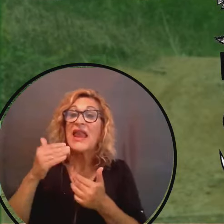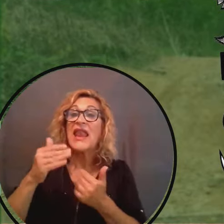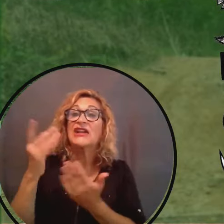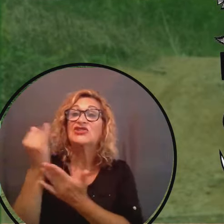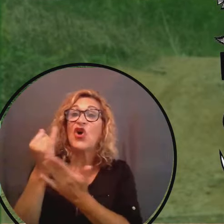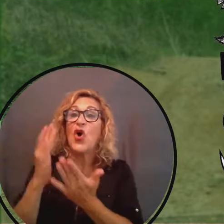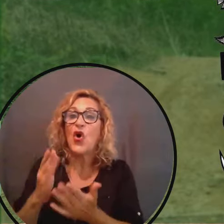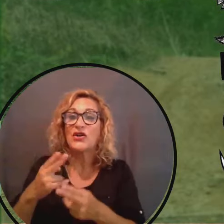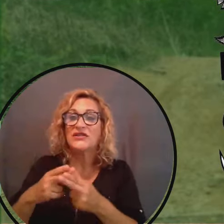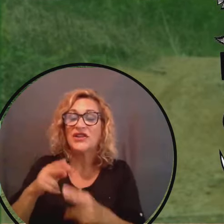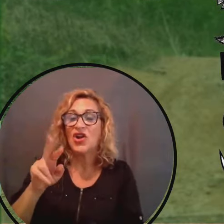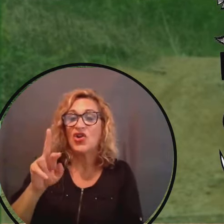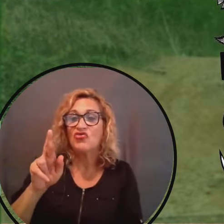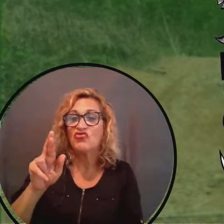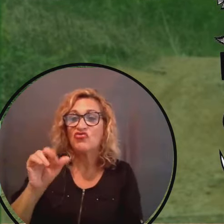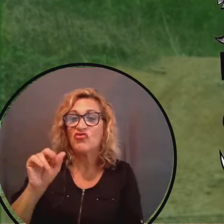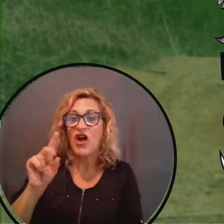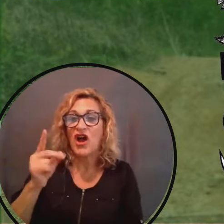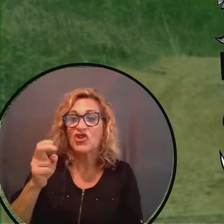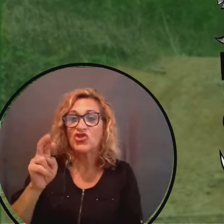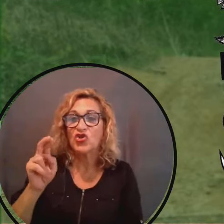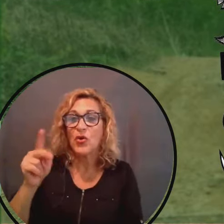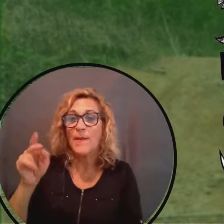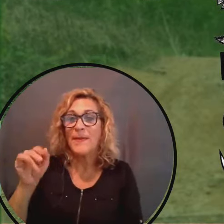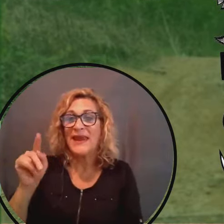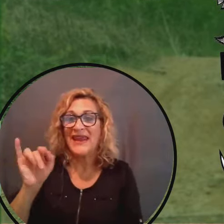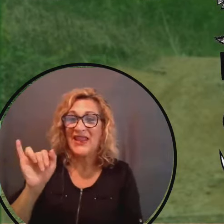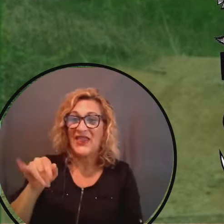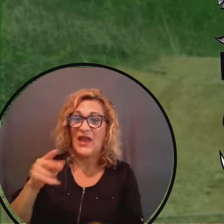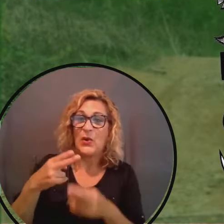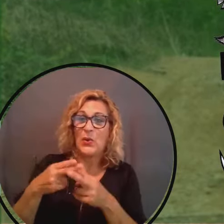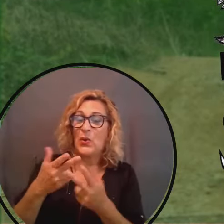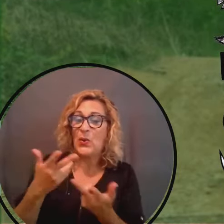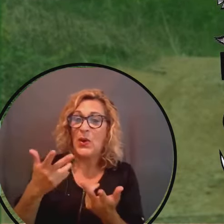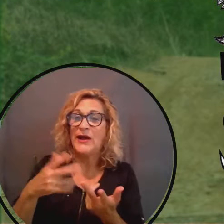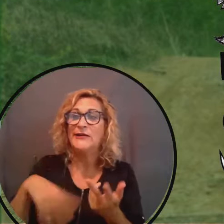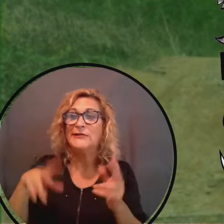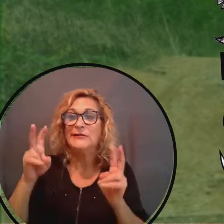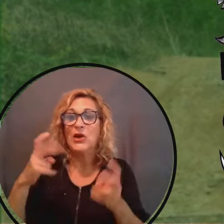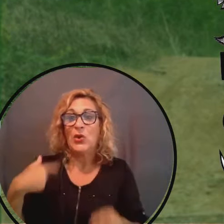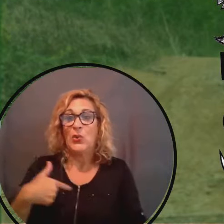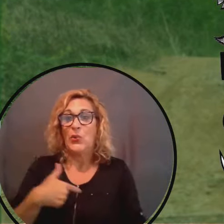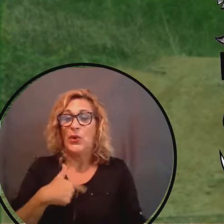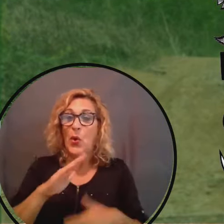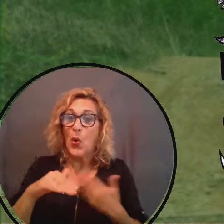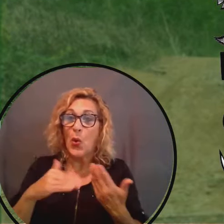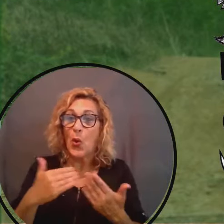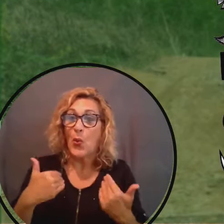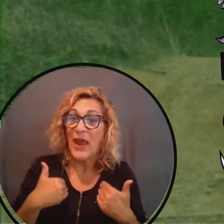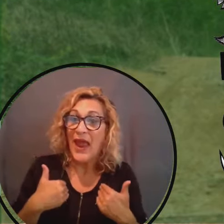we really have. That phrase, it means a lot to me. We're all we have. We're all we need.